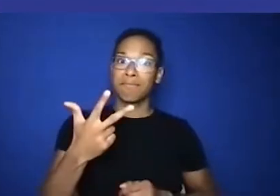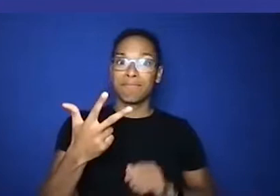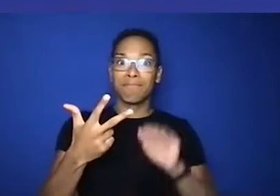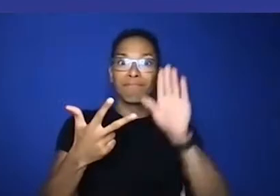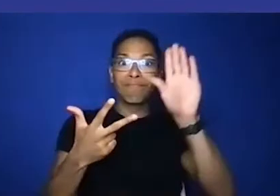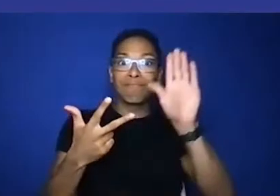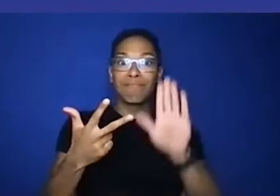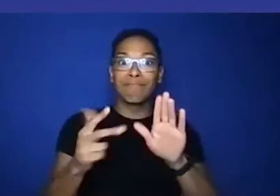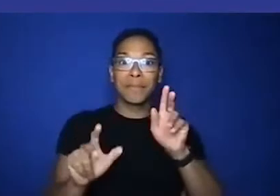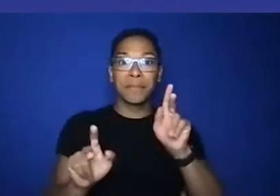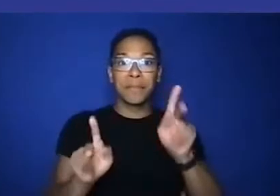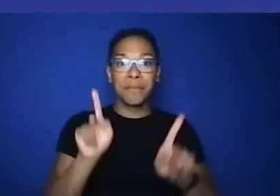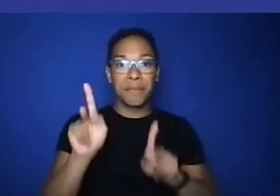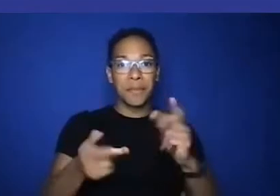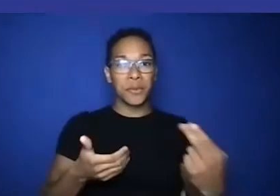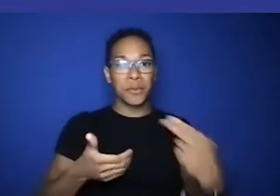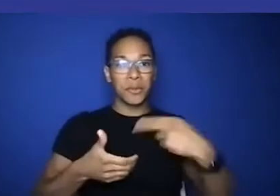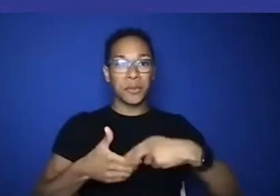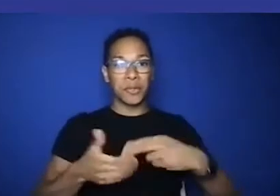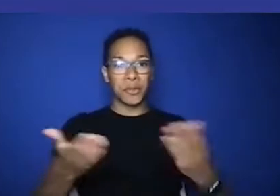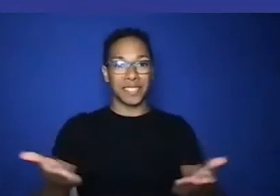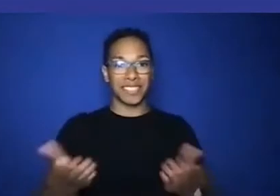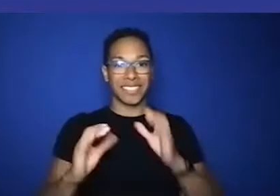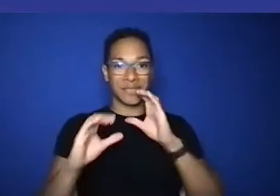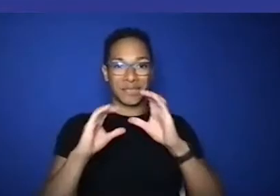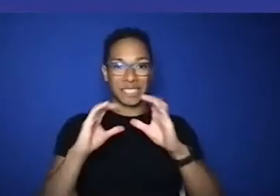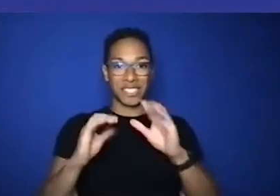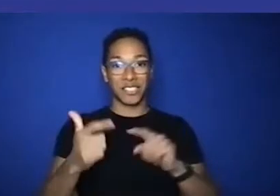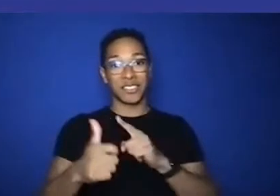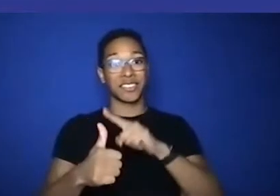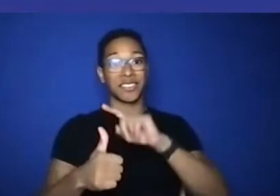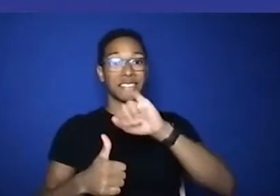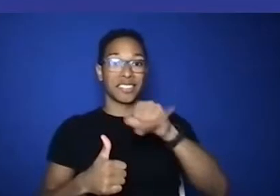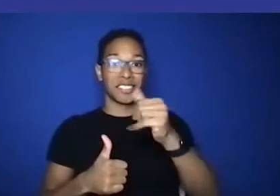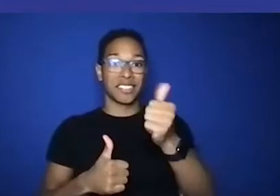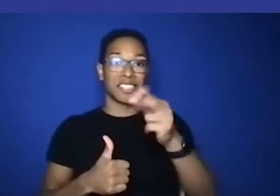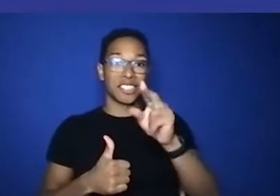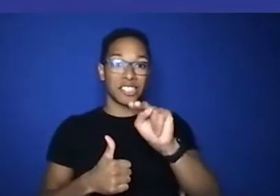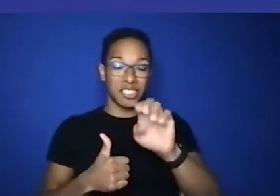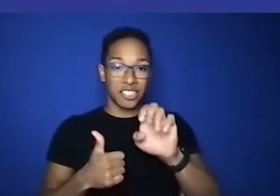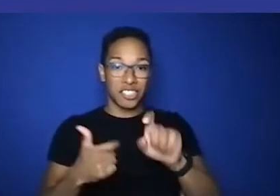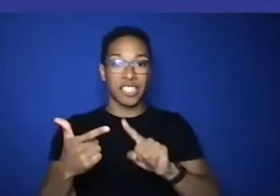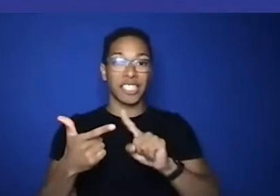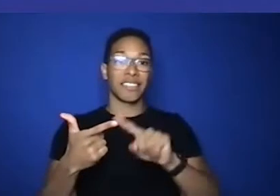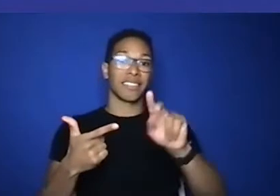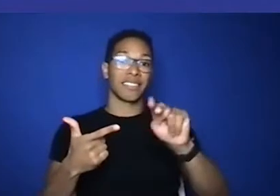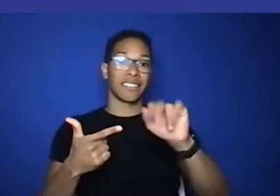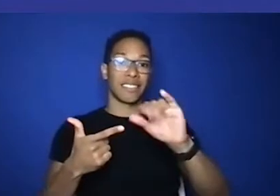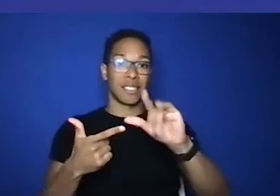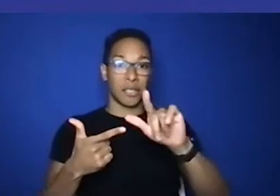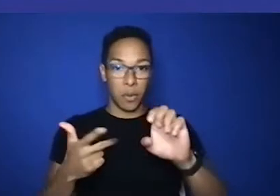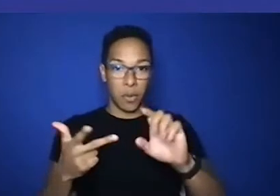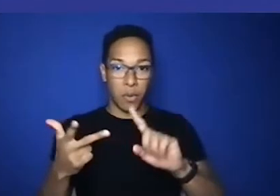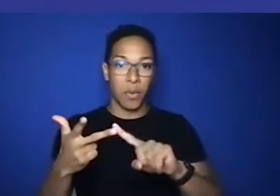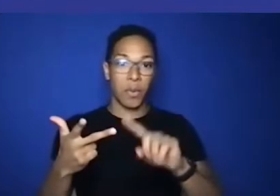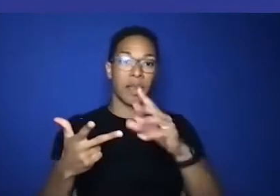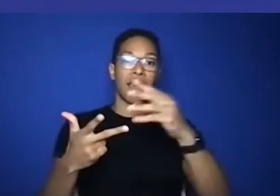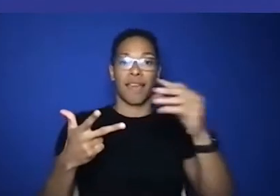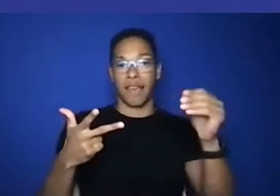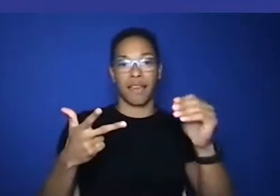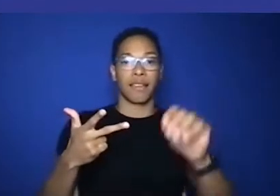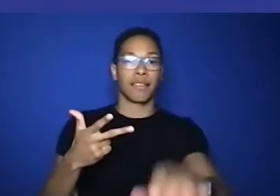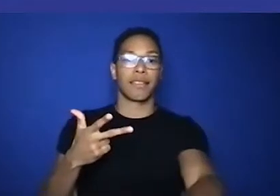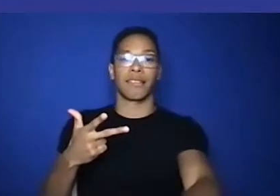me in this conversation today. Jane Anderson, Colette Montoya-Sloan, and Nicole Wallace. We'll all introduce ourselves here in a